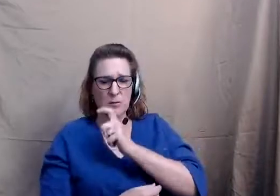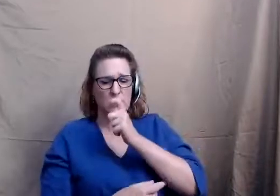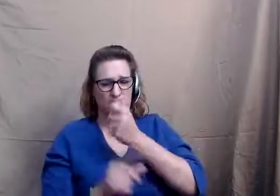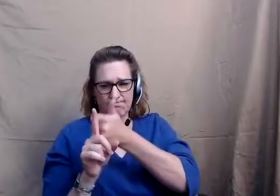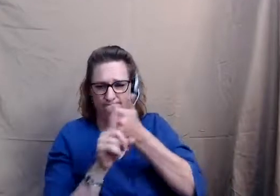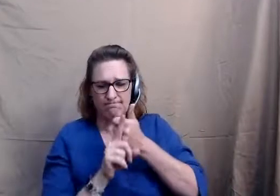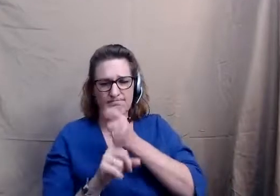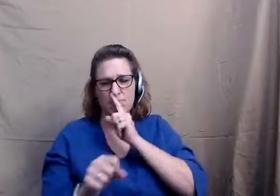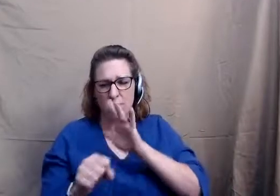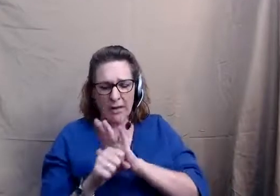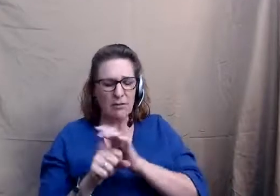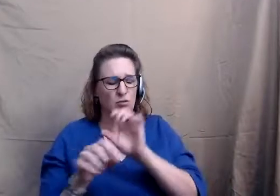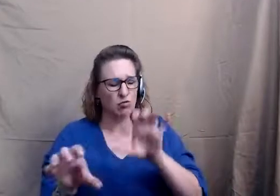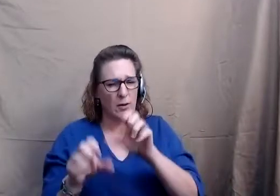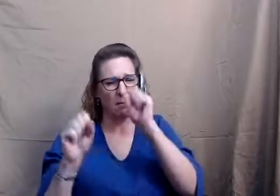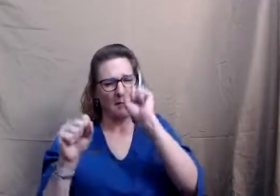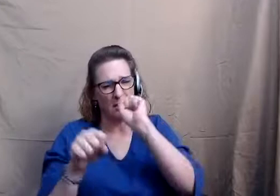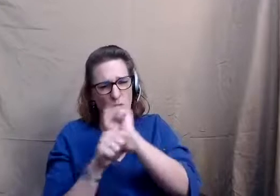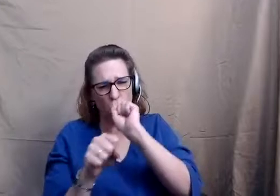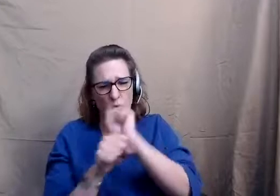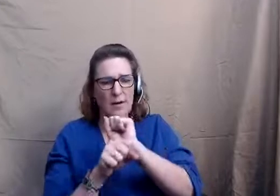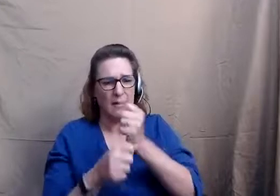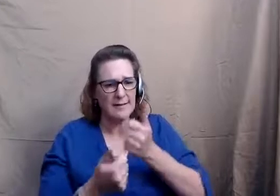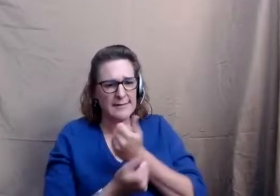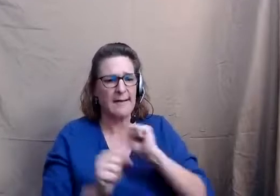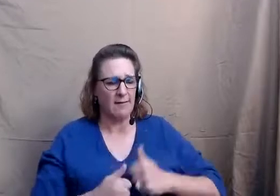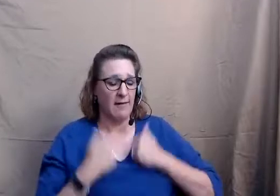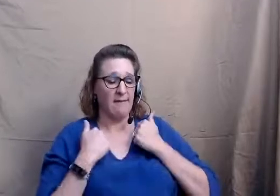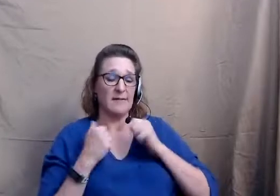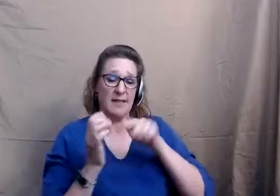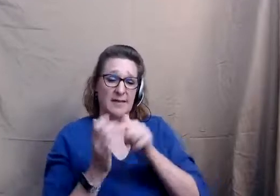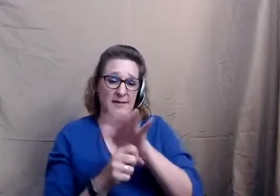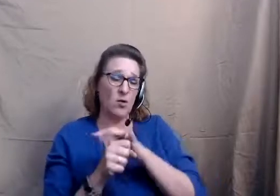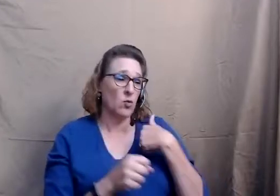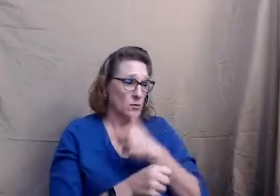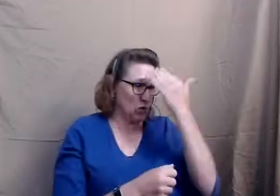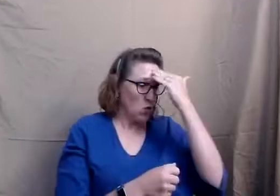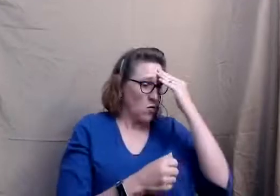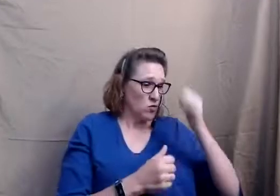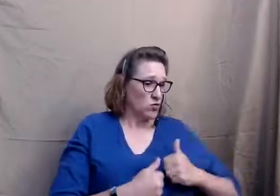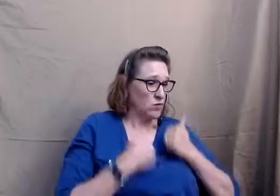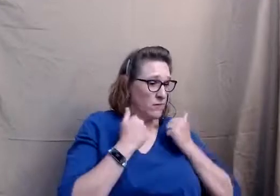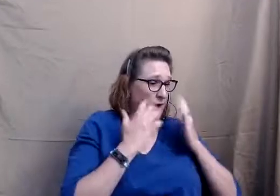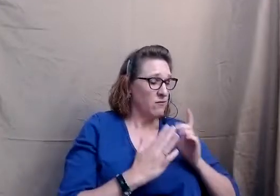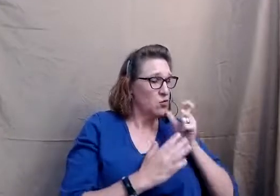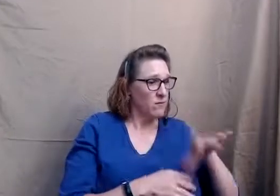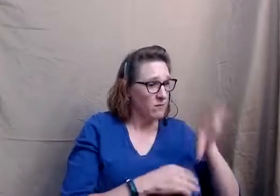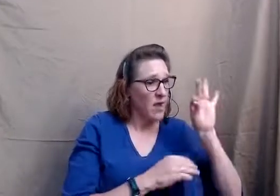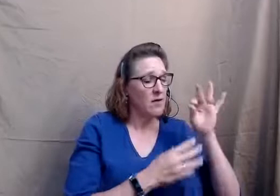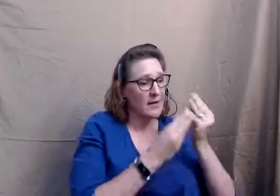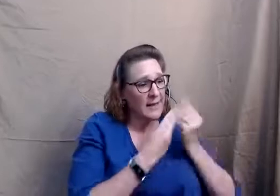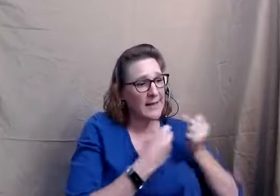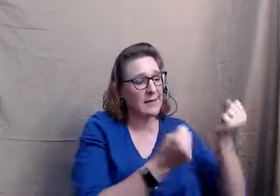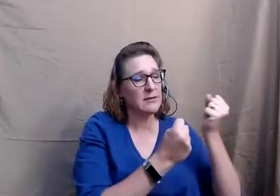and life-saving work in this area. We also know individual survivors who have found healing and justice through the system. But